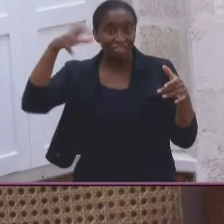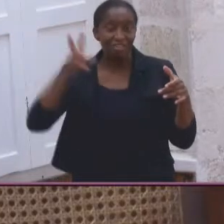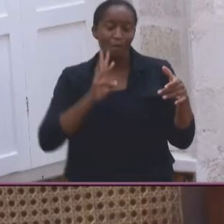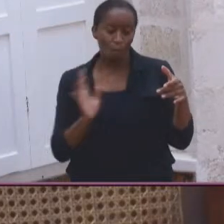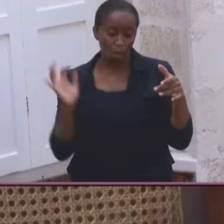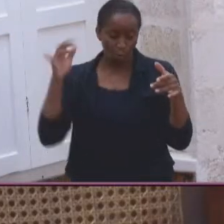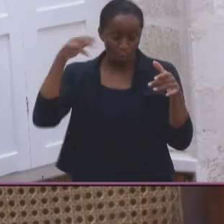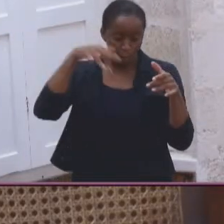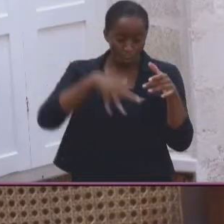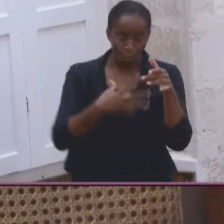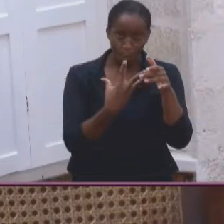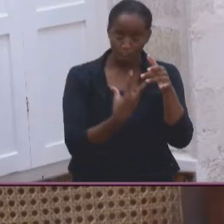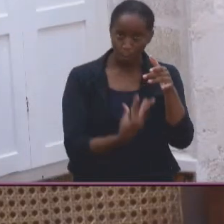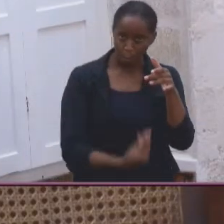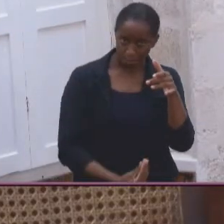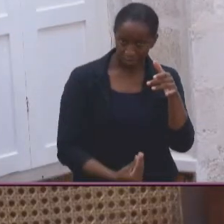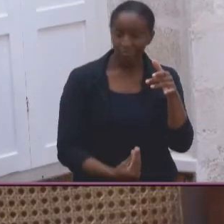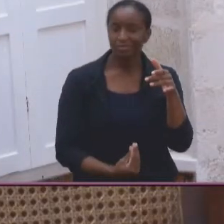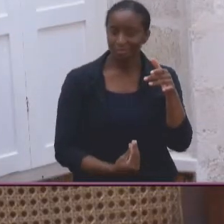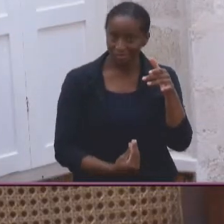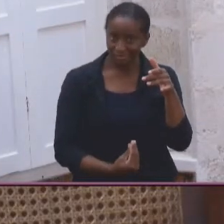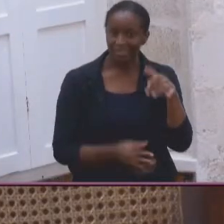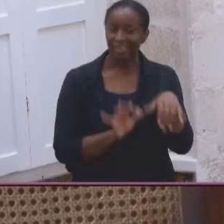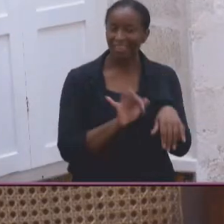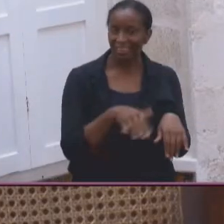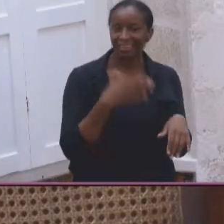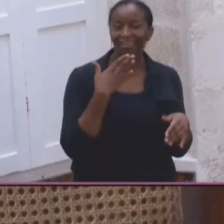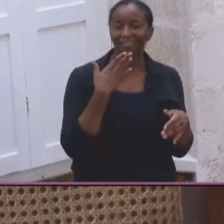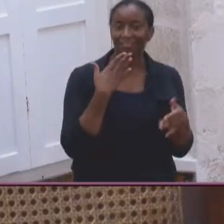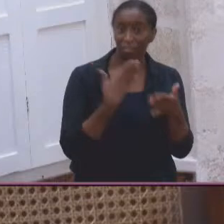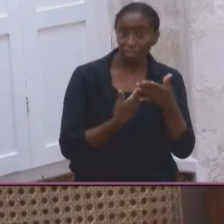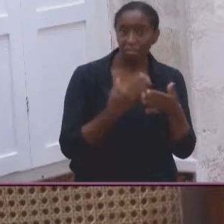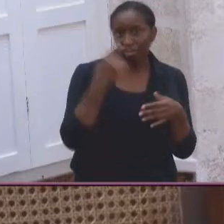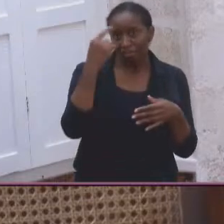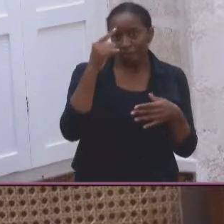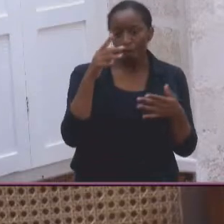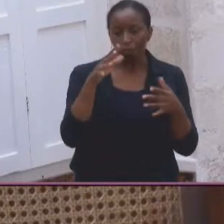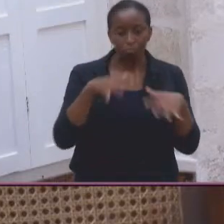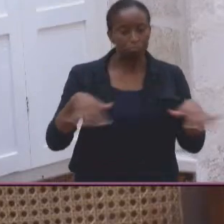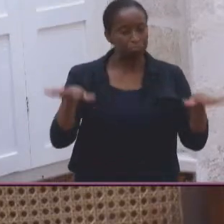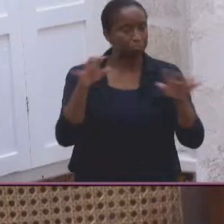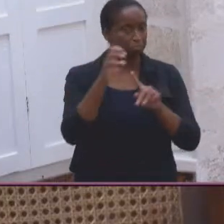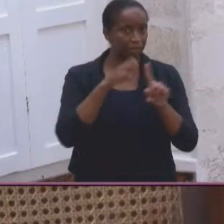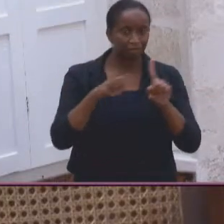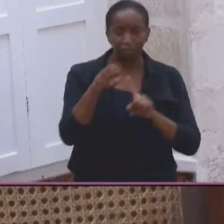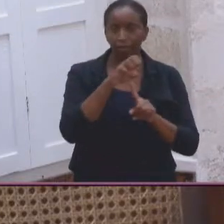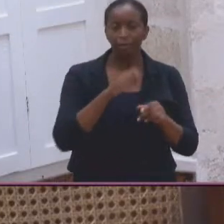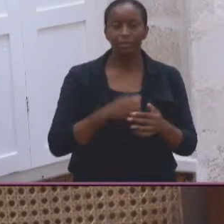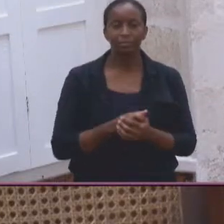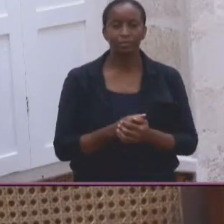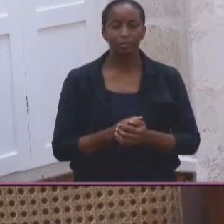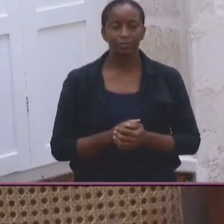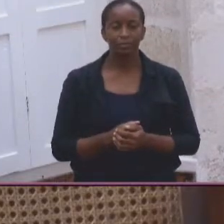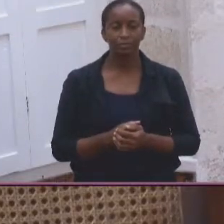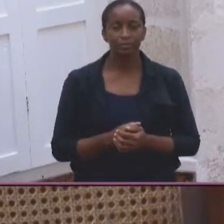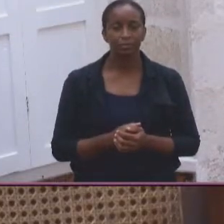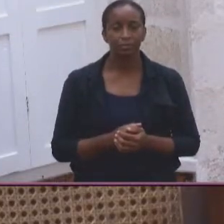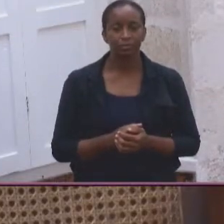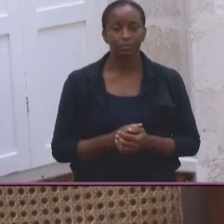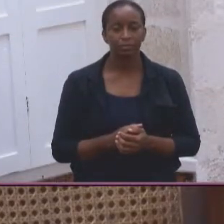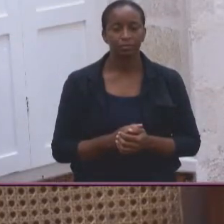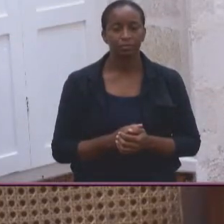Let us, again, I am calling, this time through the Minister of Health, Senator